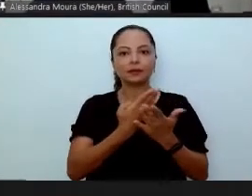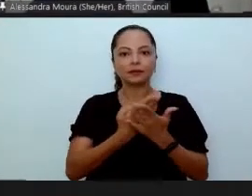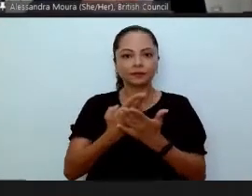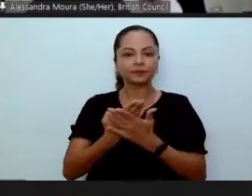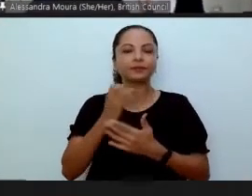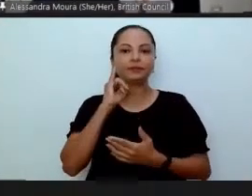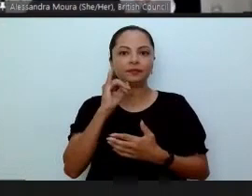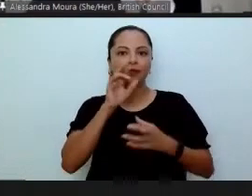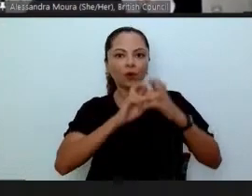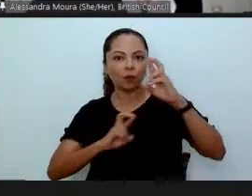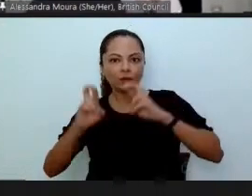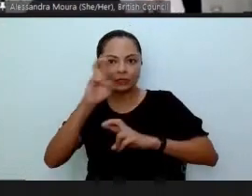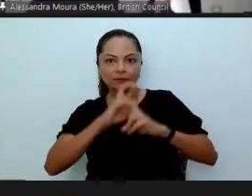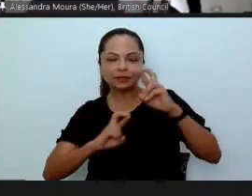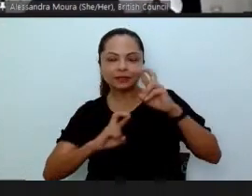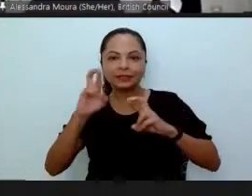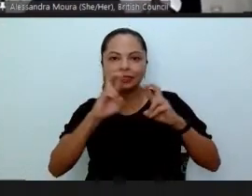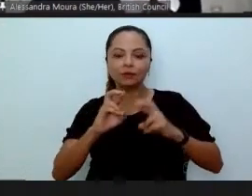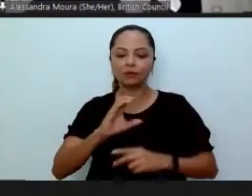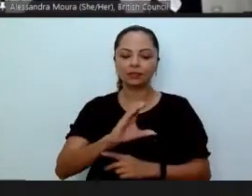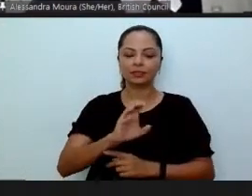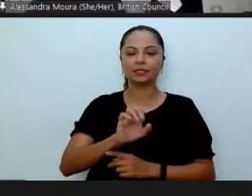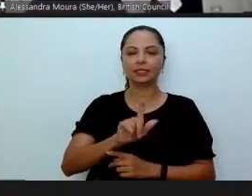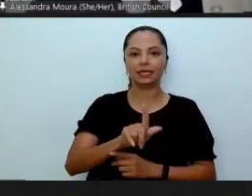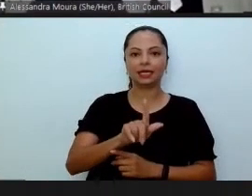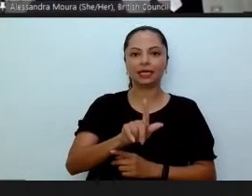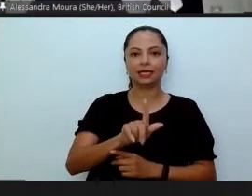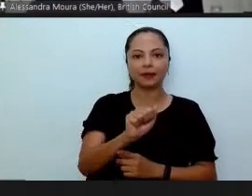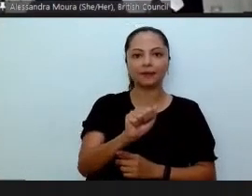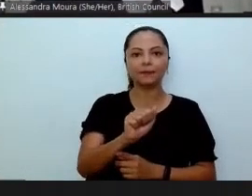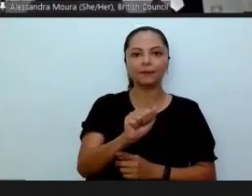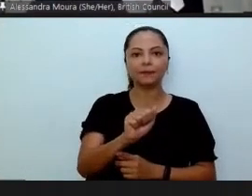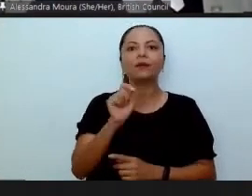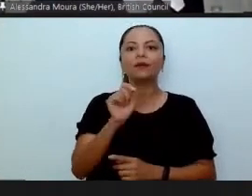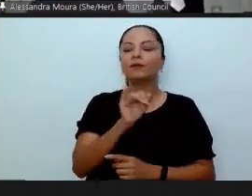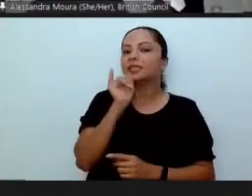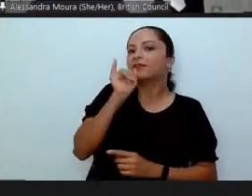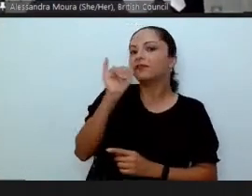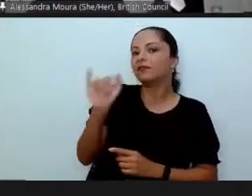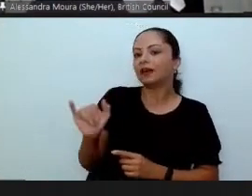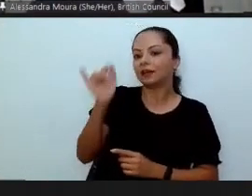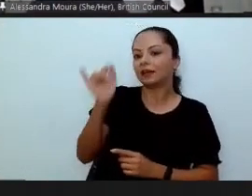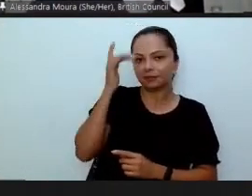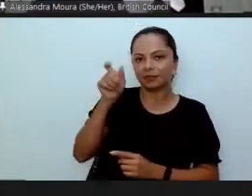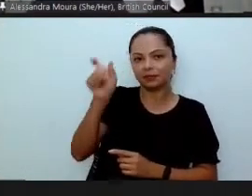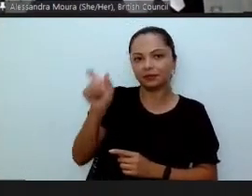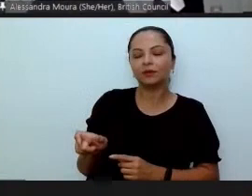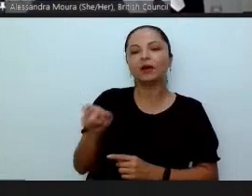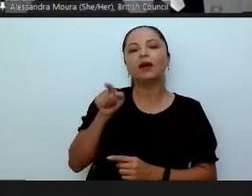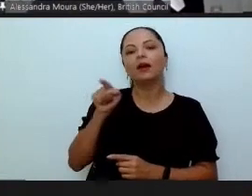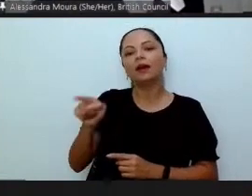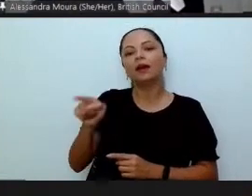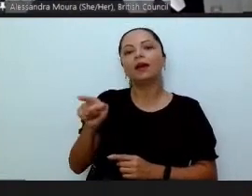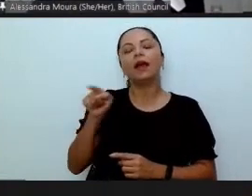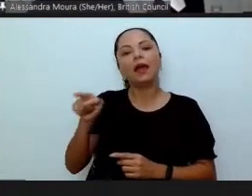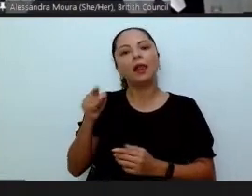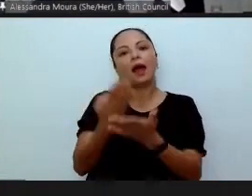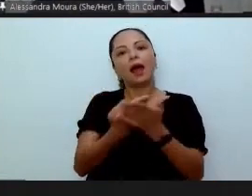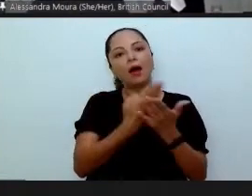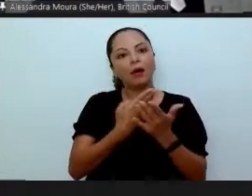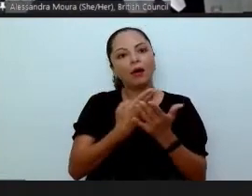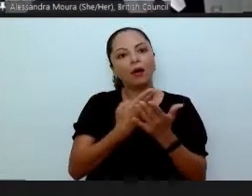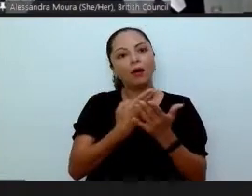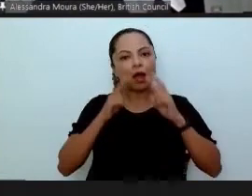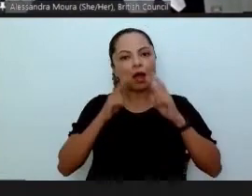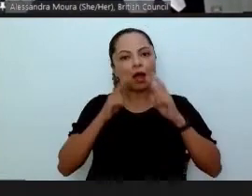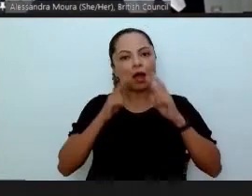that you tell someone, normally when you have an observation, you would talk to someone who is observing you about what you're